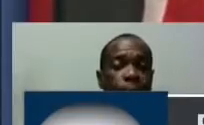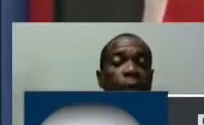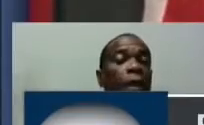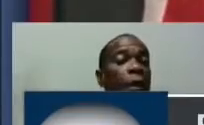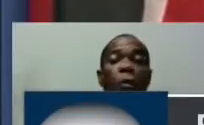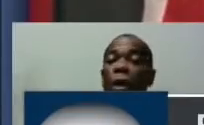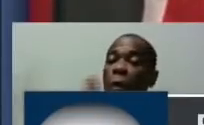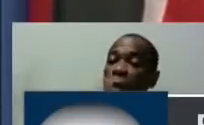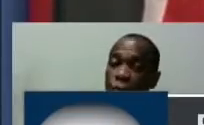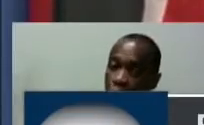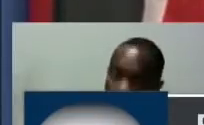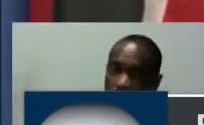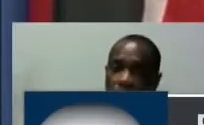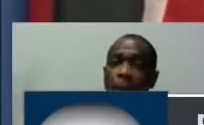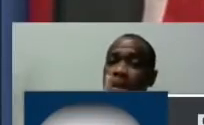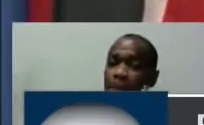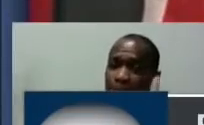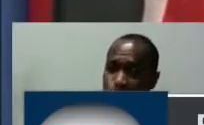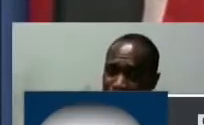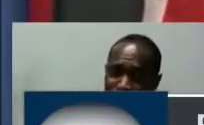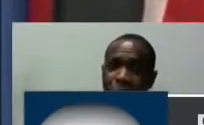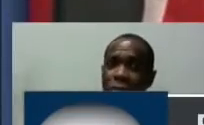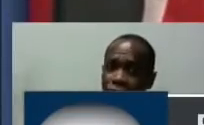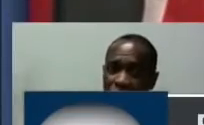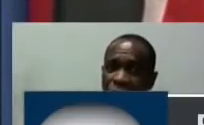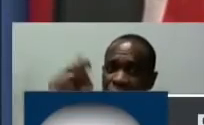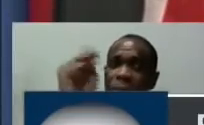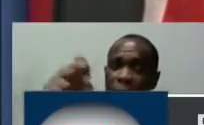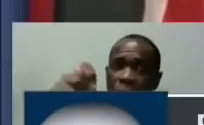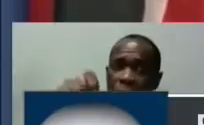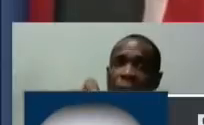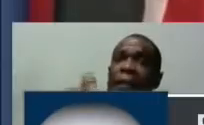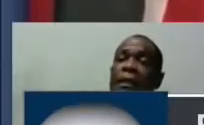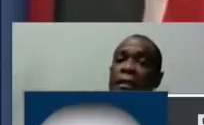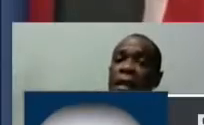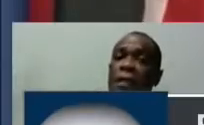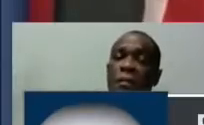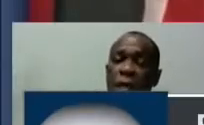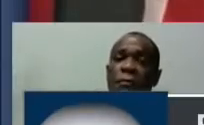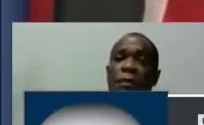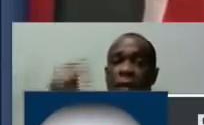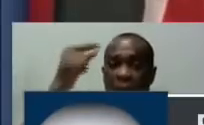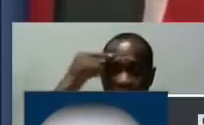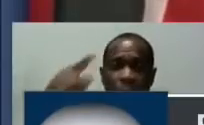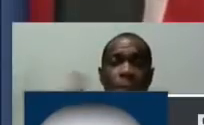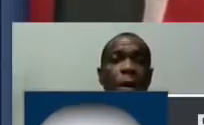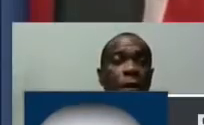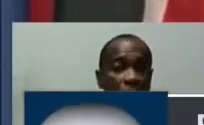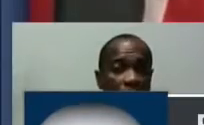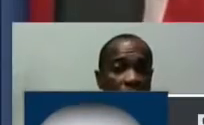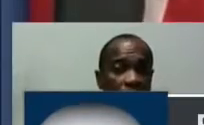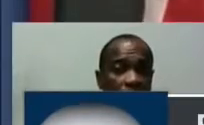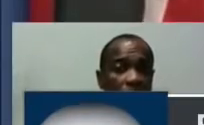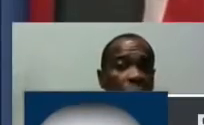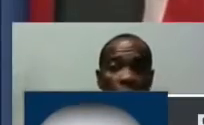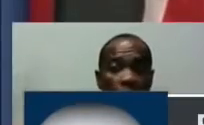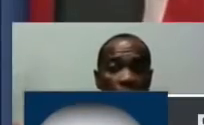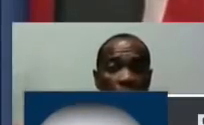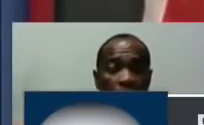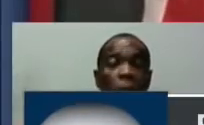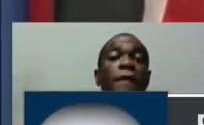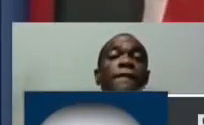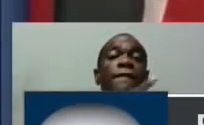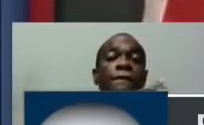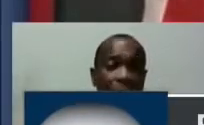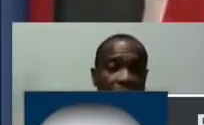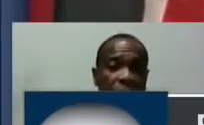Tobago acknowledge the government's policy, this nation's policy, that vaccination is our best way